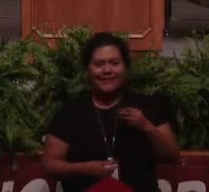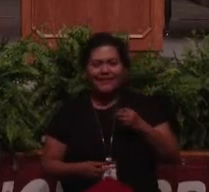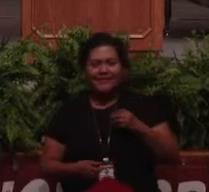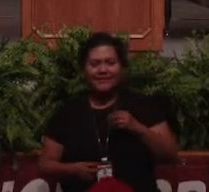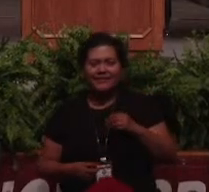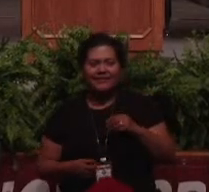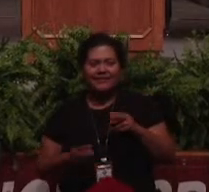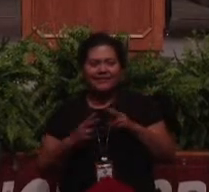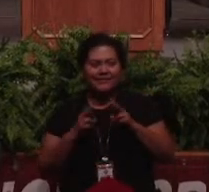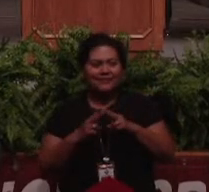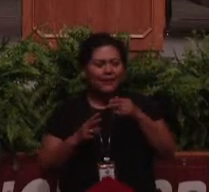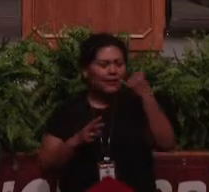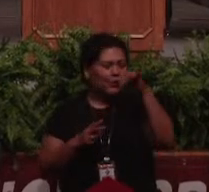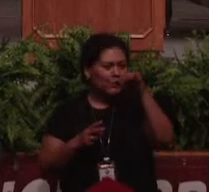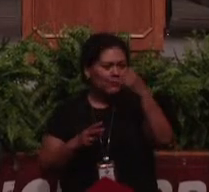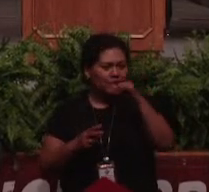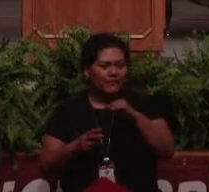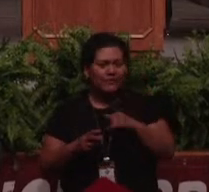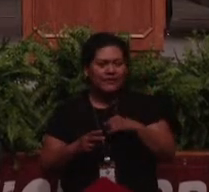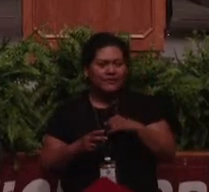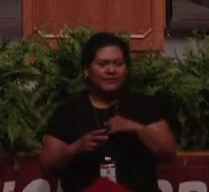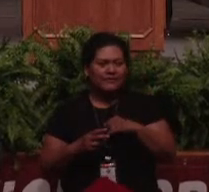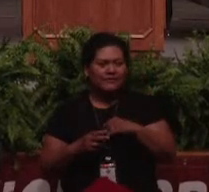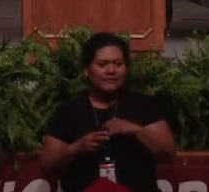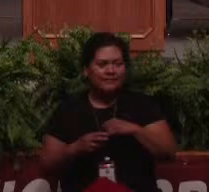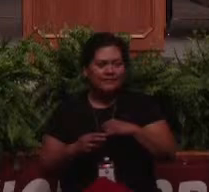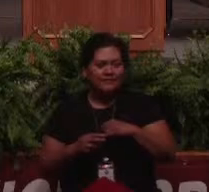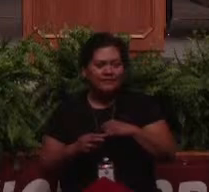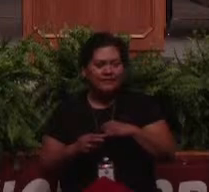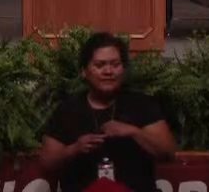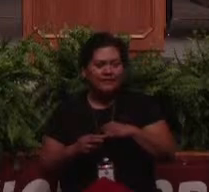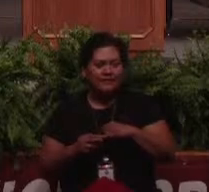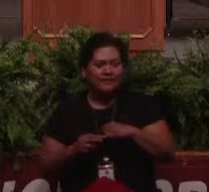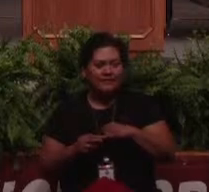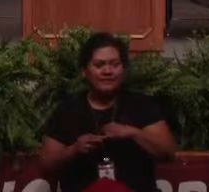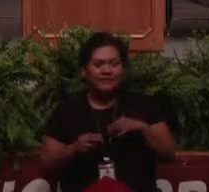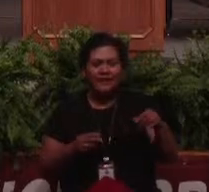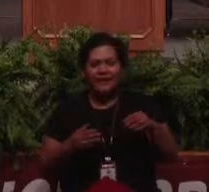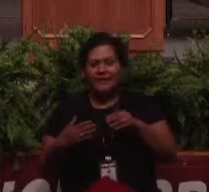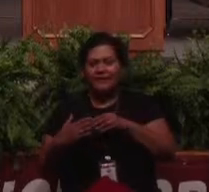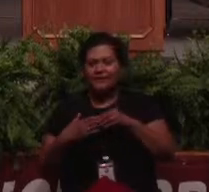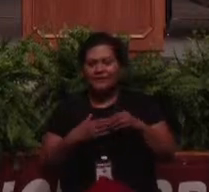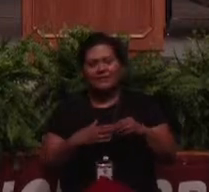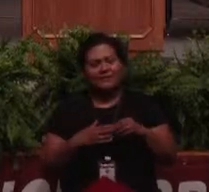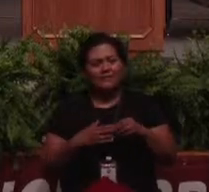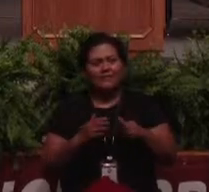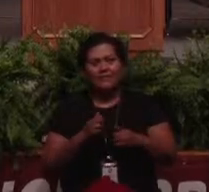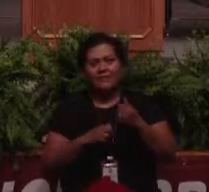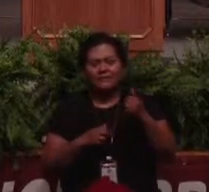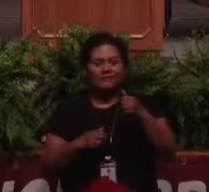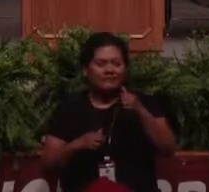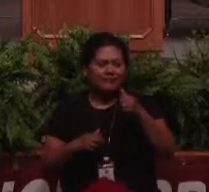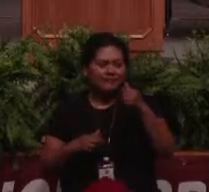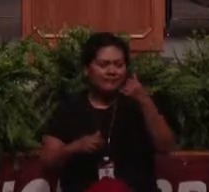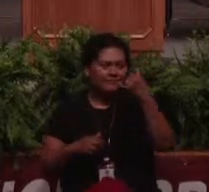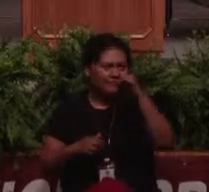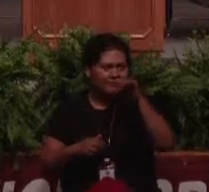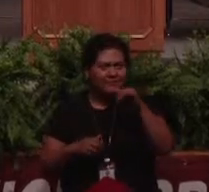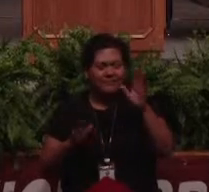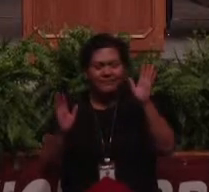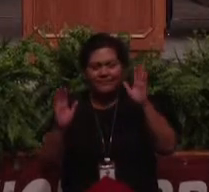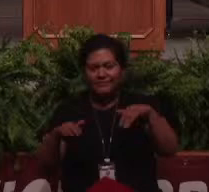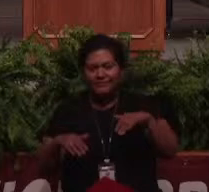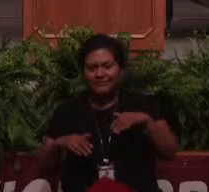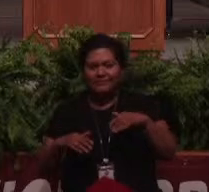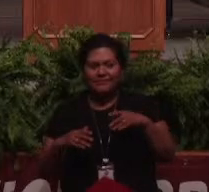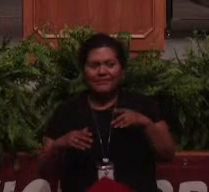She is also very goofy, which let us do the most ridiculous but fun decisions. We also happen to attend the